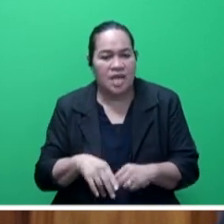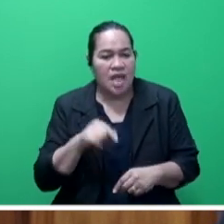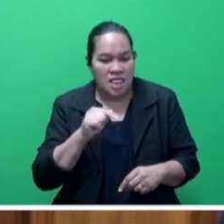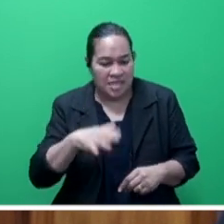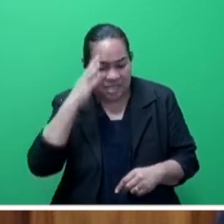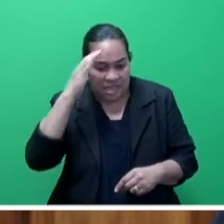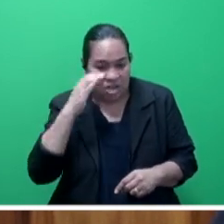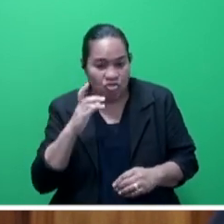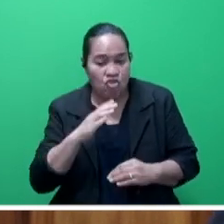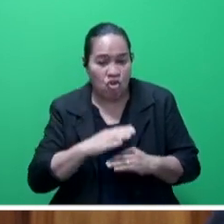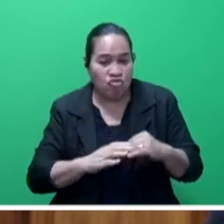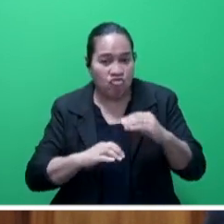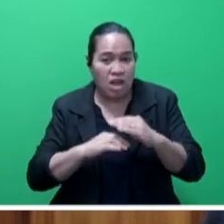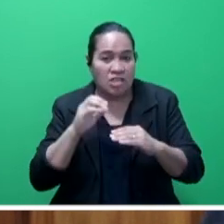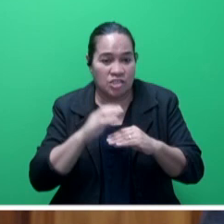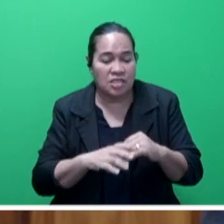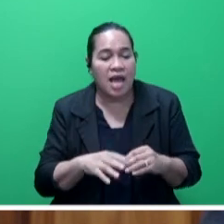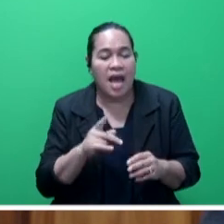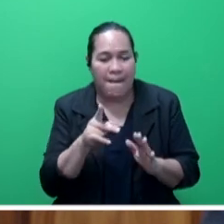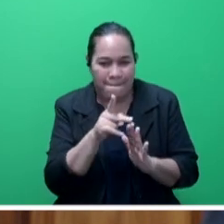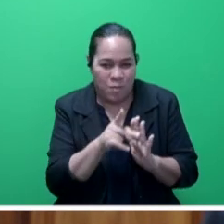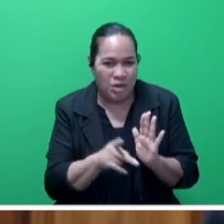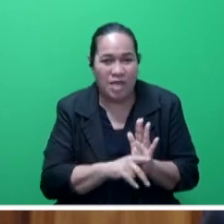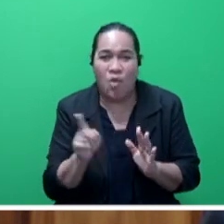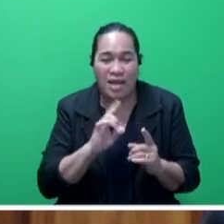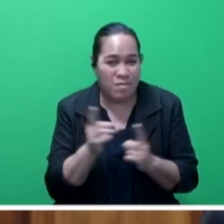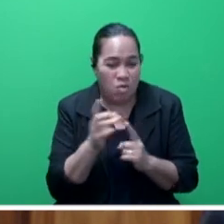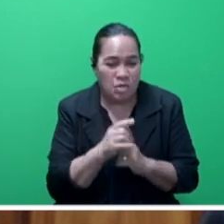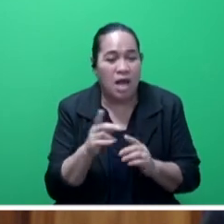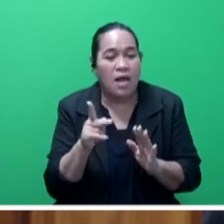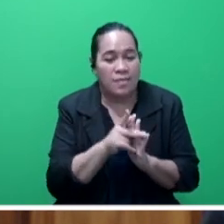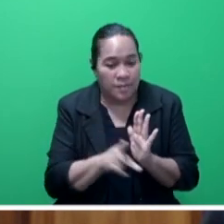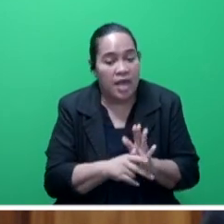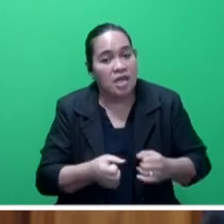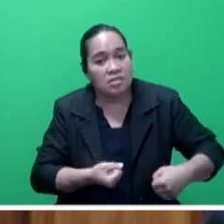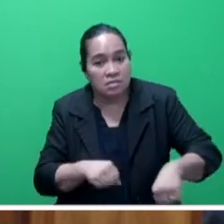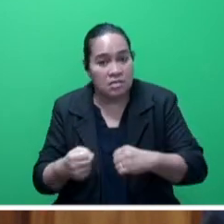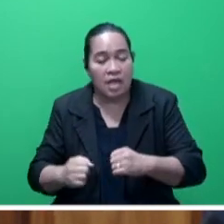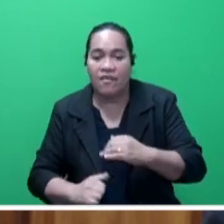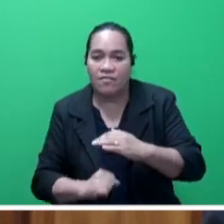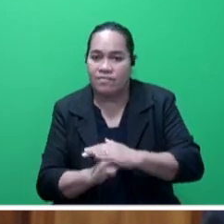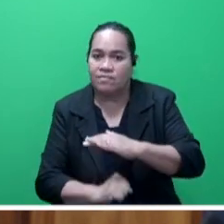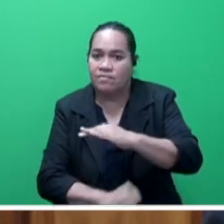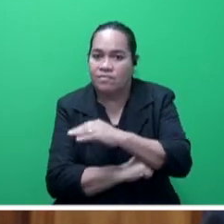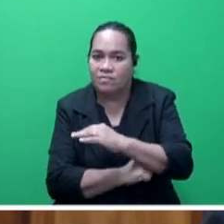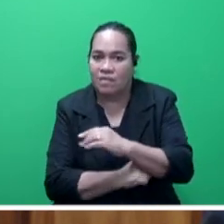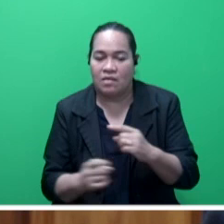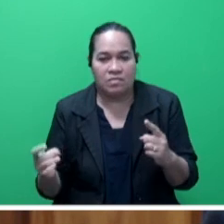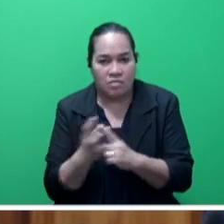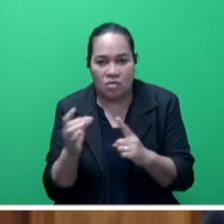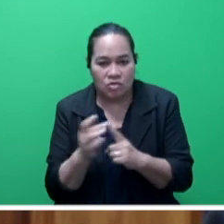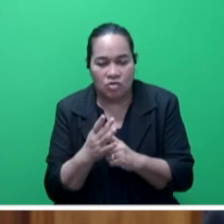country construction are the policies and strategies which are a fundamental part of the building